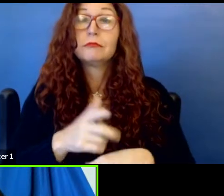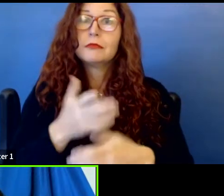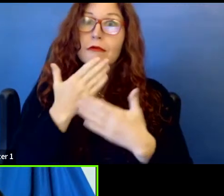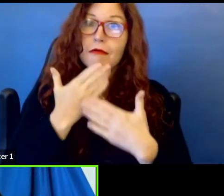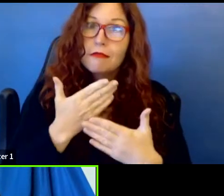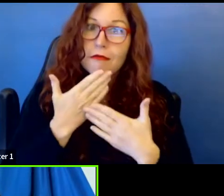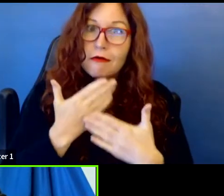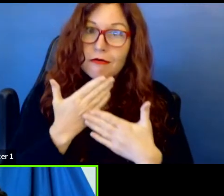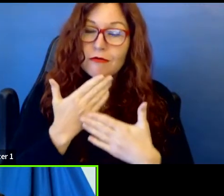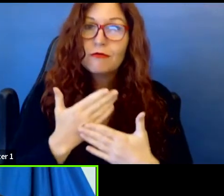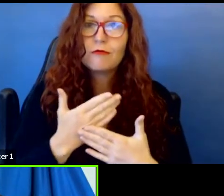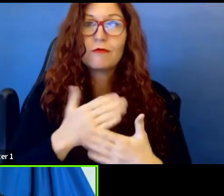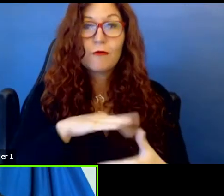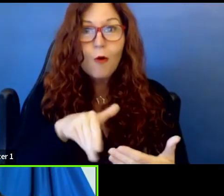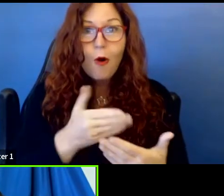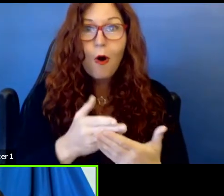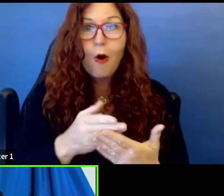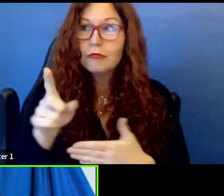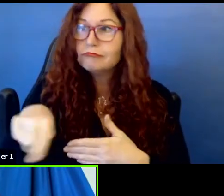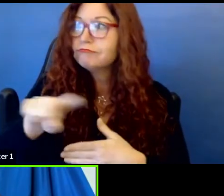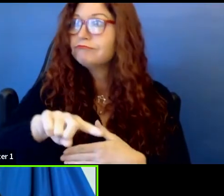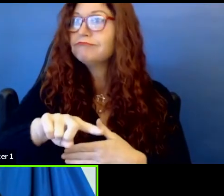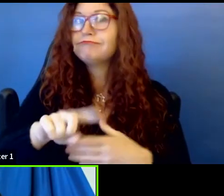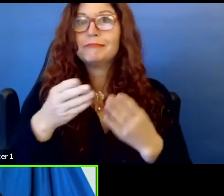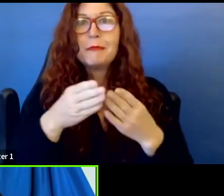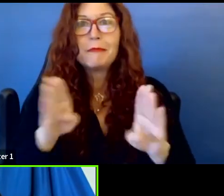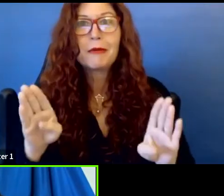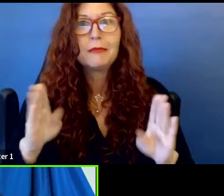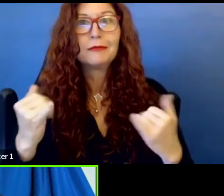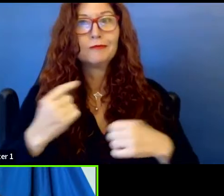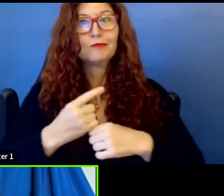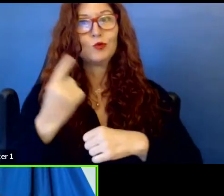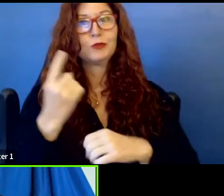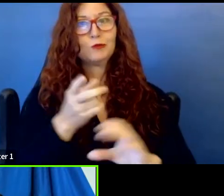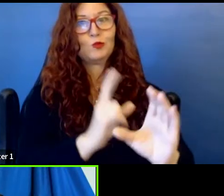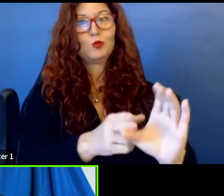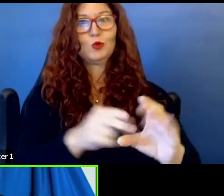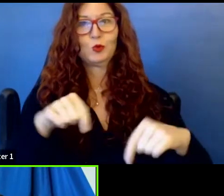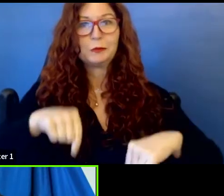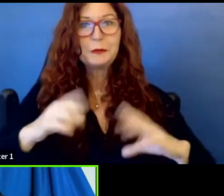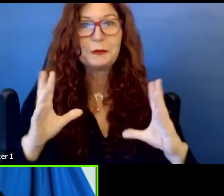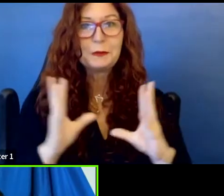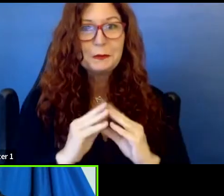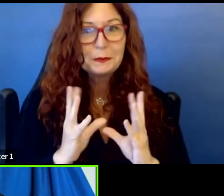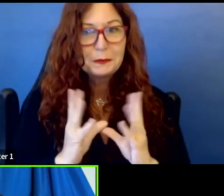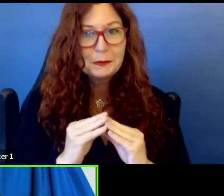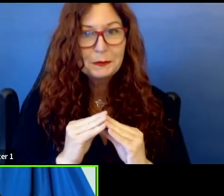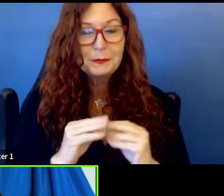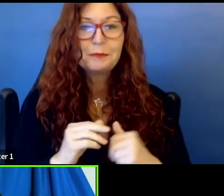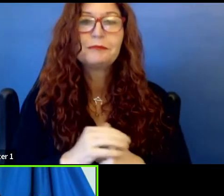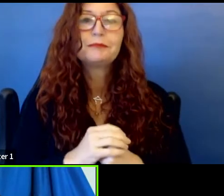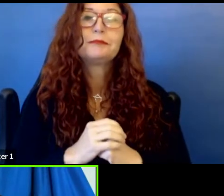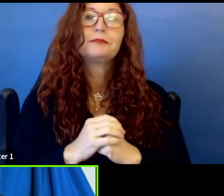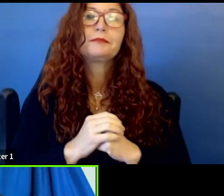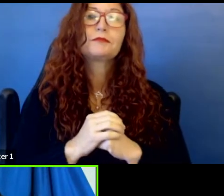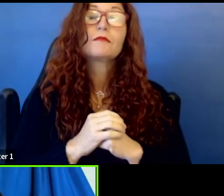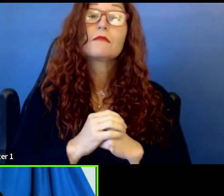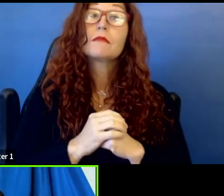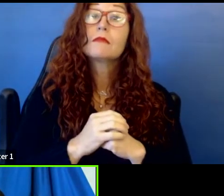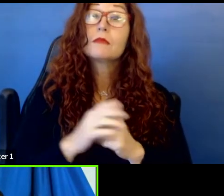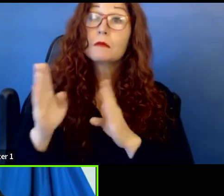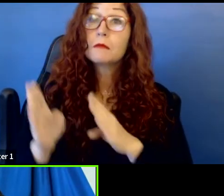to you all of you and the public who are taking the time to watch this hearing today we meet to discuss the challenges and